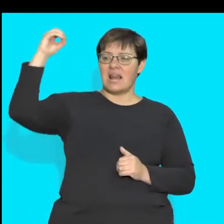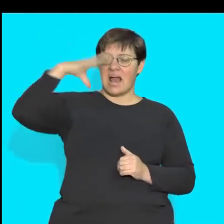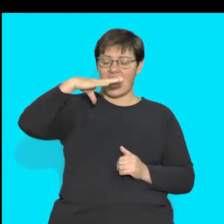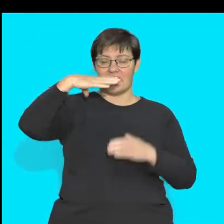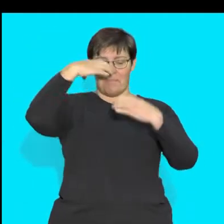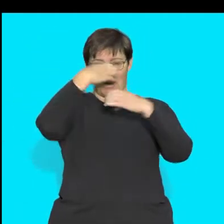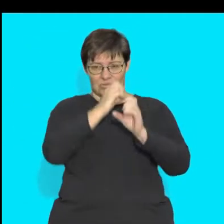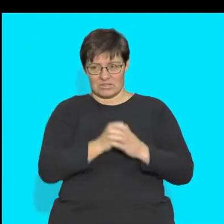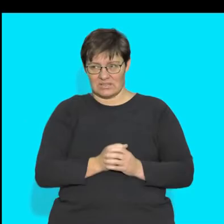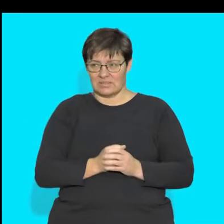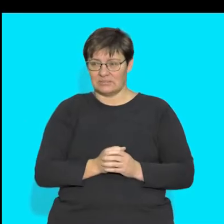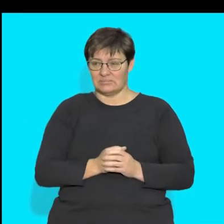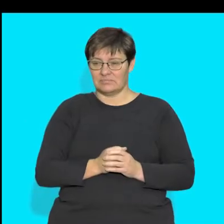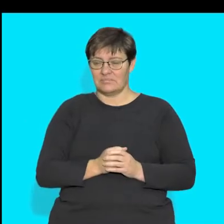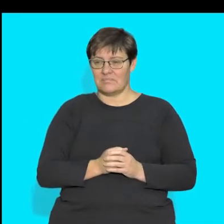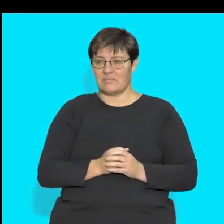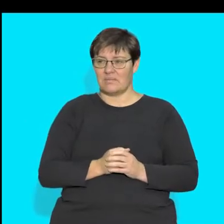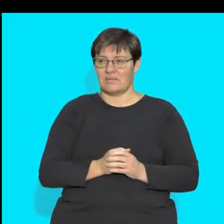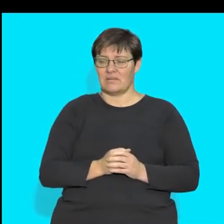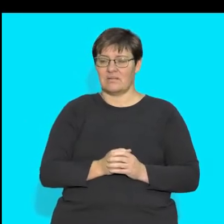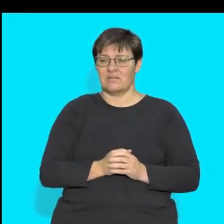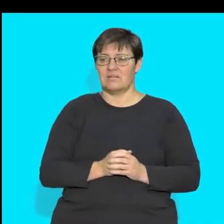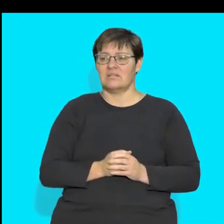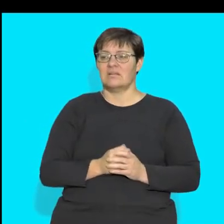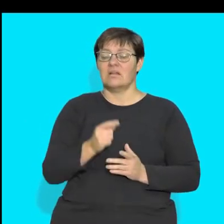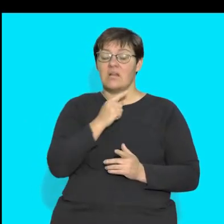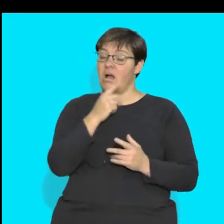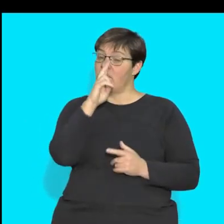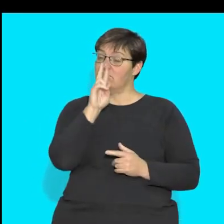microscope, light emitting microscope. Now,